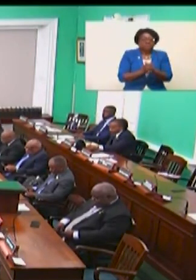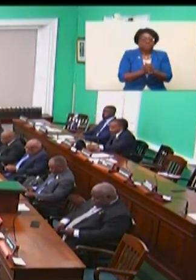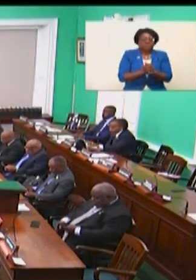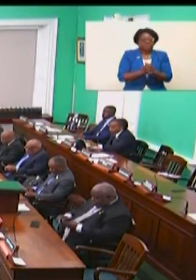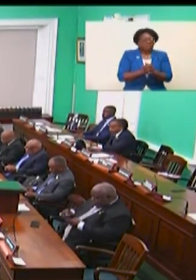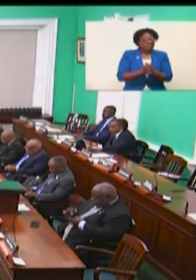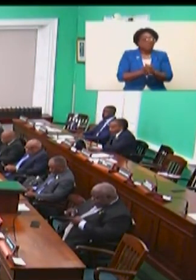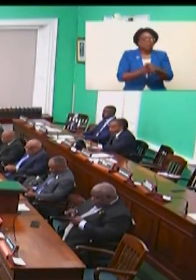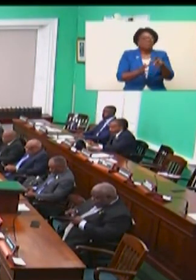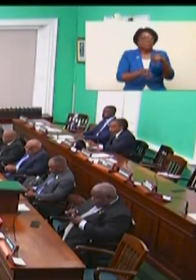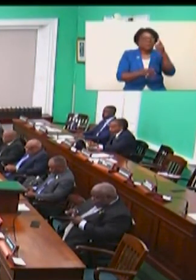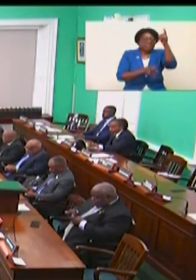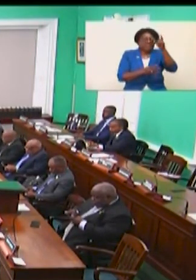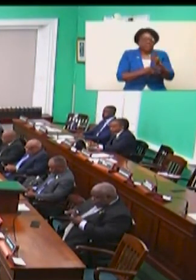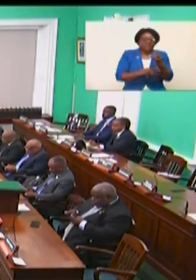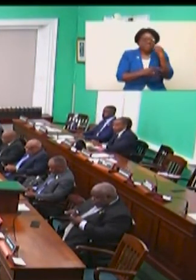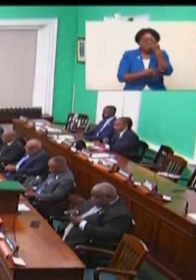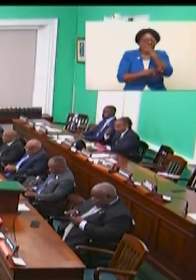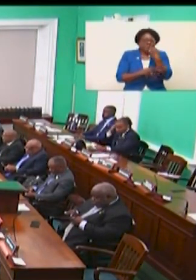Mr. Deputy Speaker,